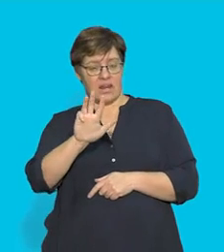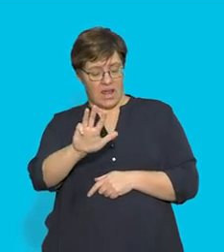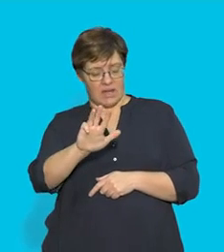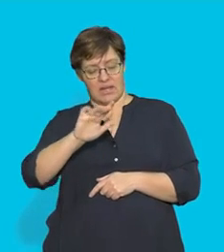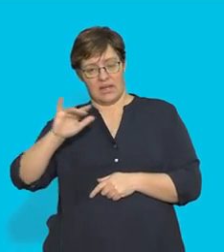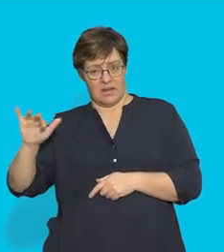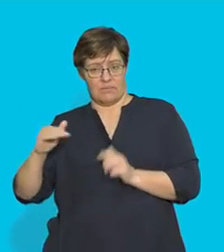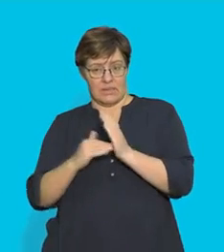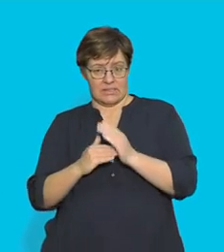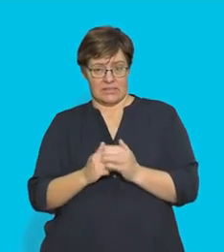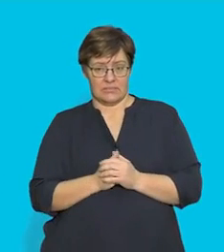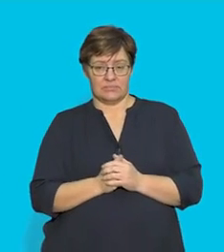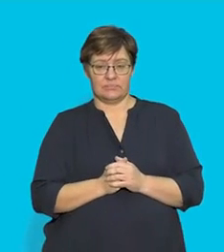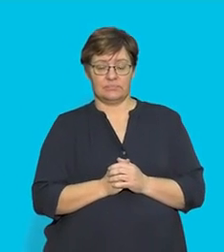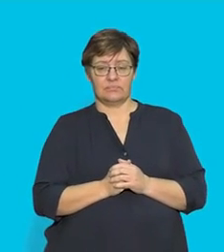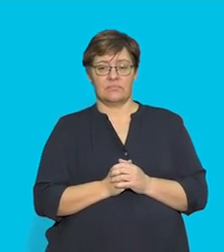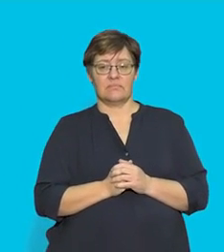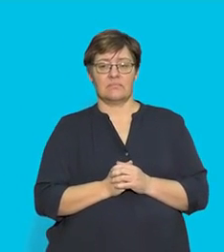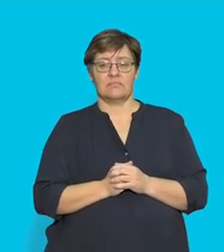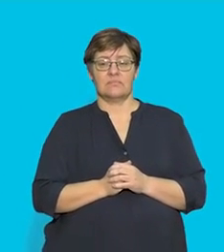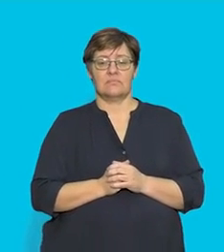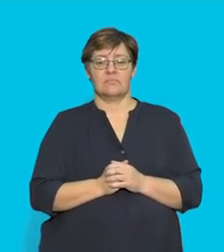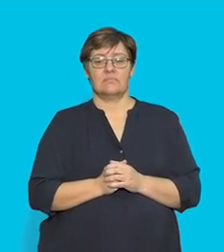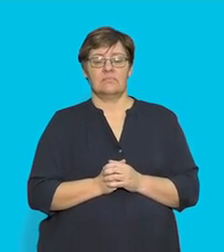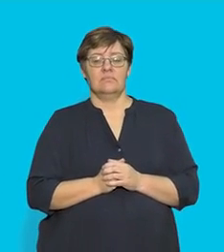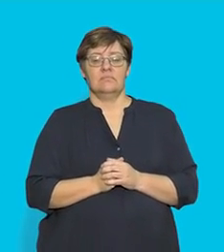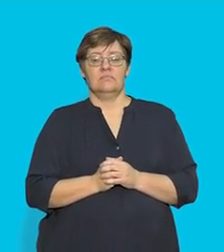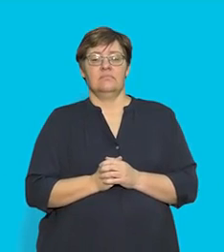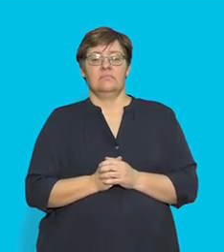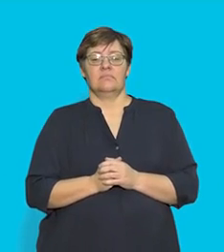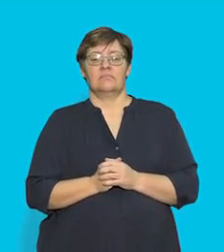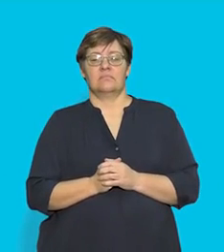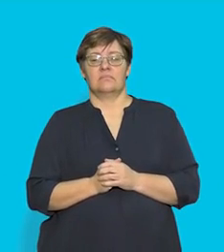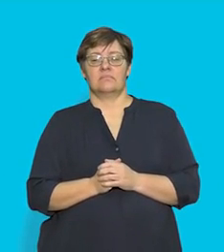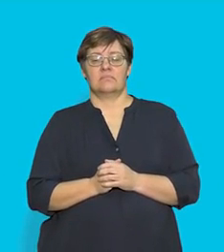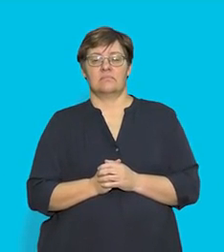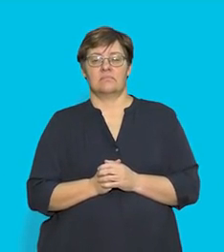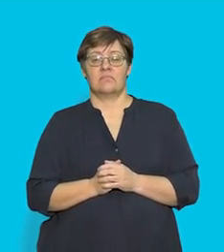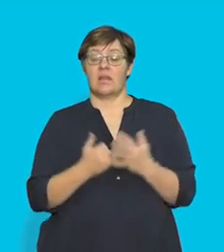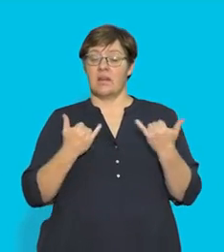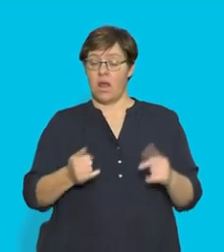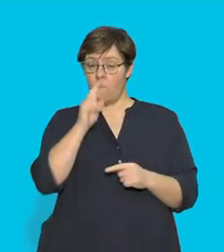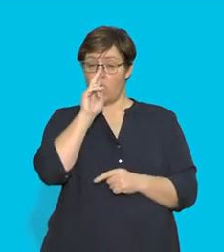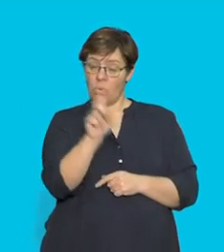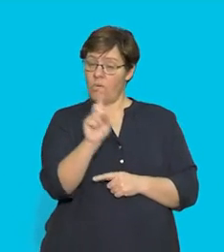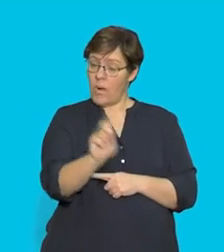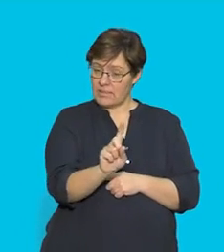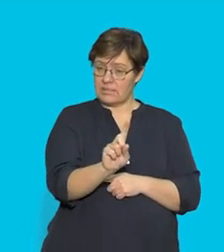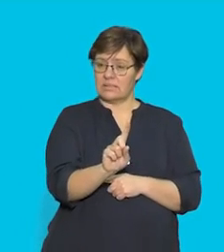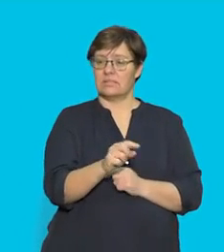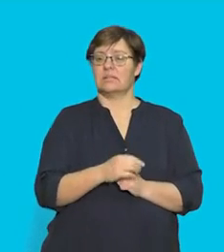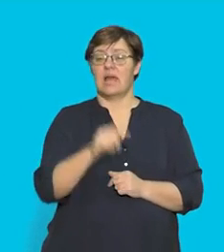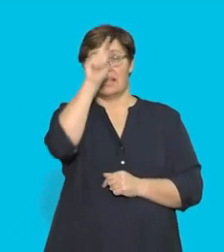33,95 meters. Okay, now let's go back to our thing. Remember we were looking for